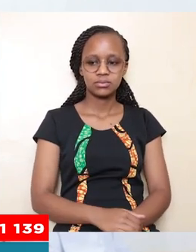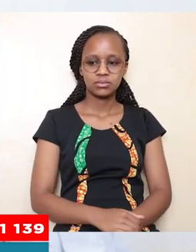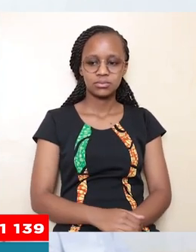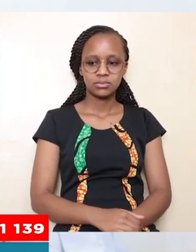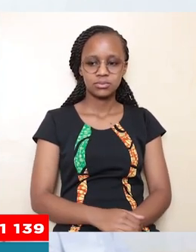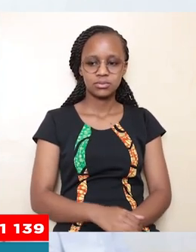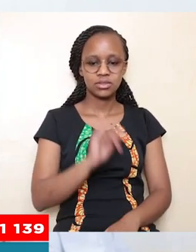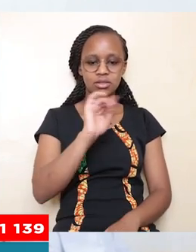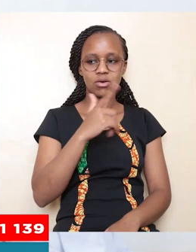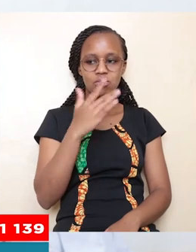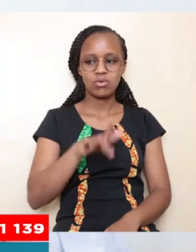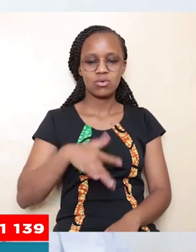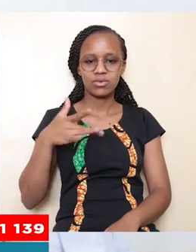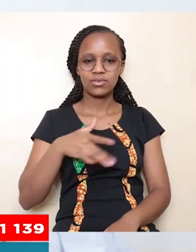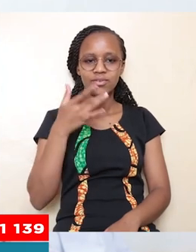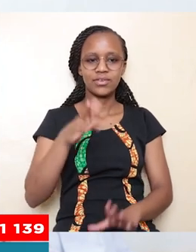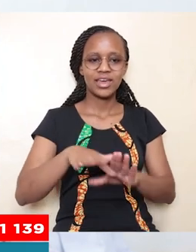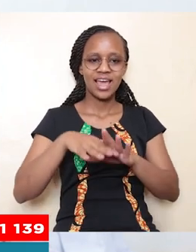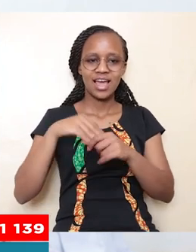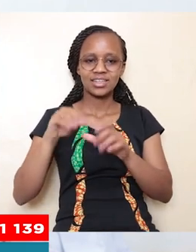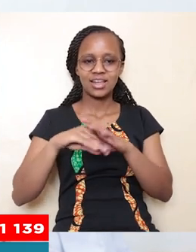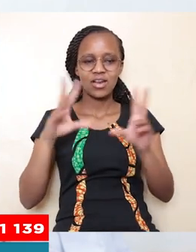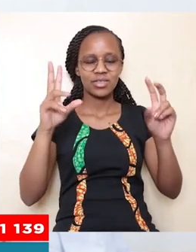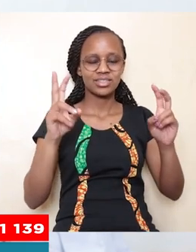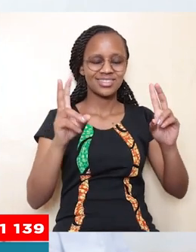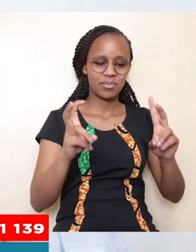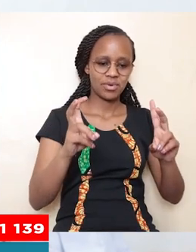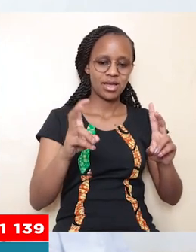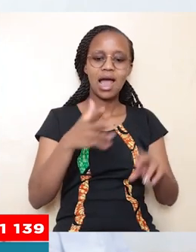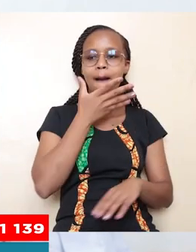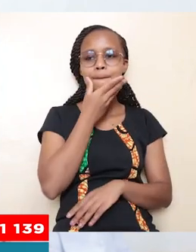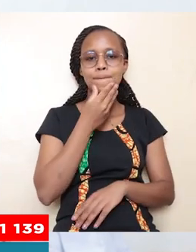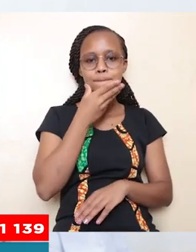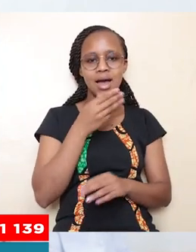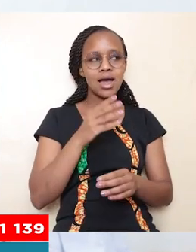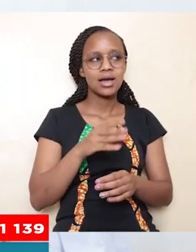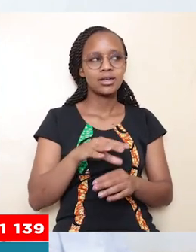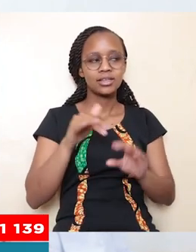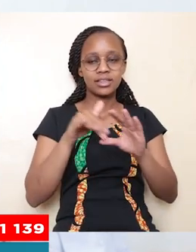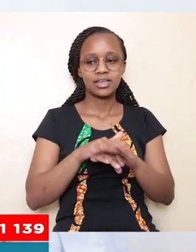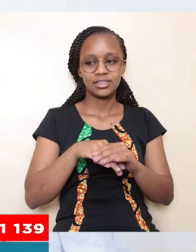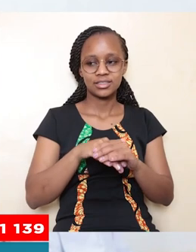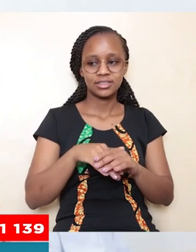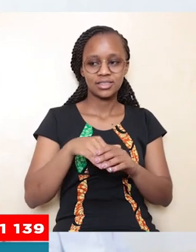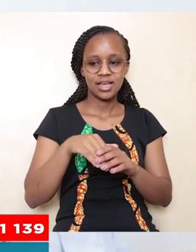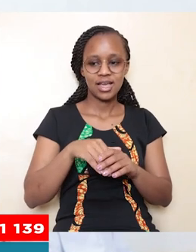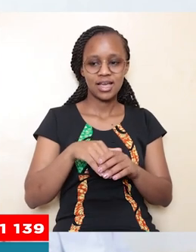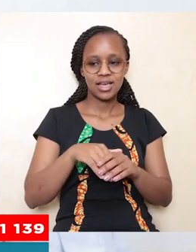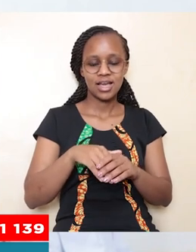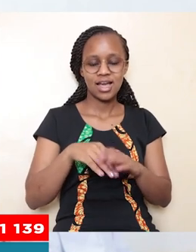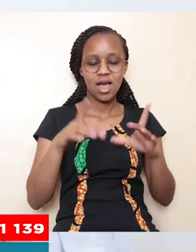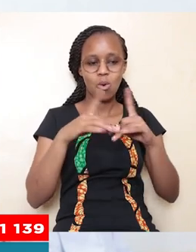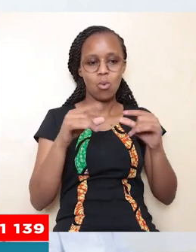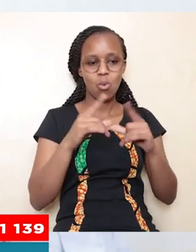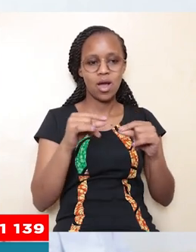for those who may feel excluded. The word man in this context